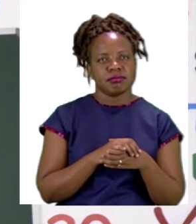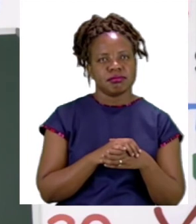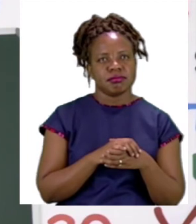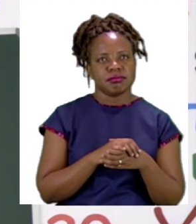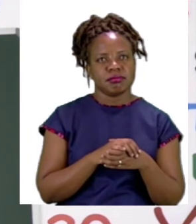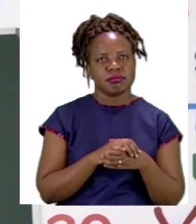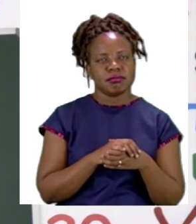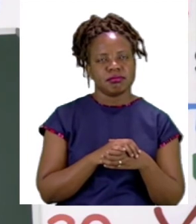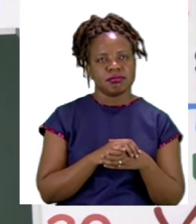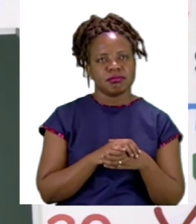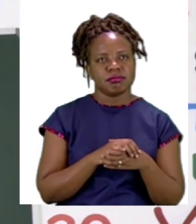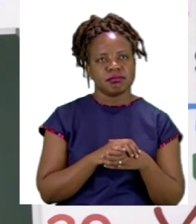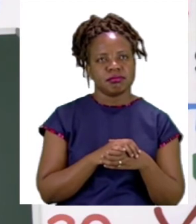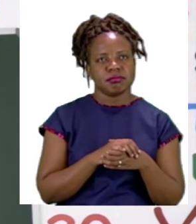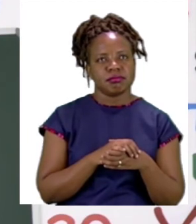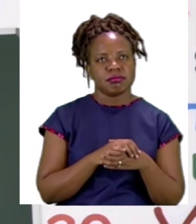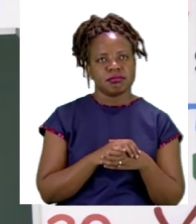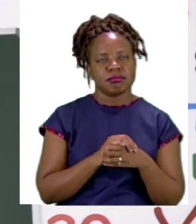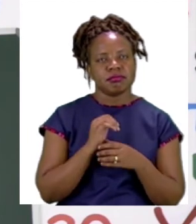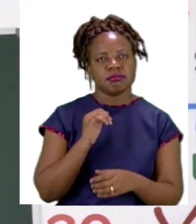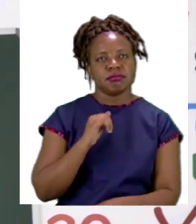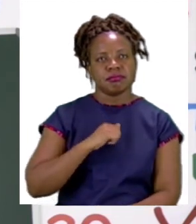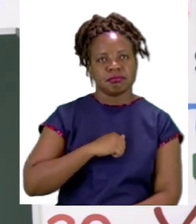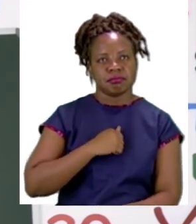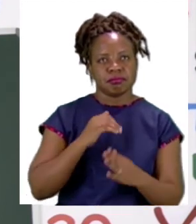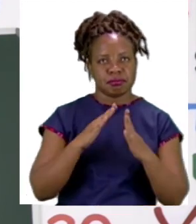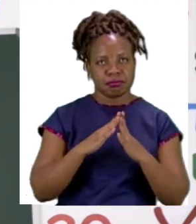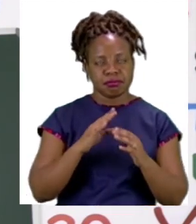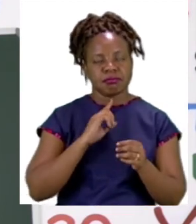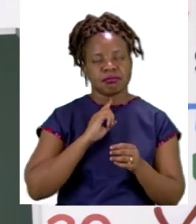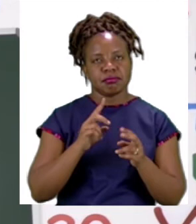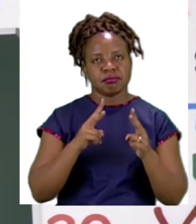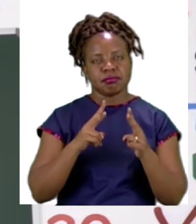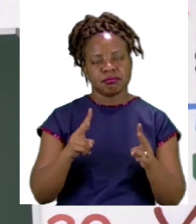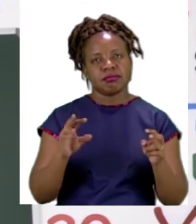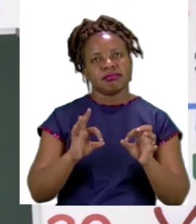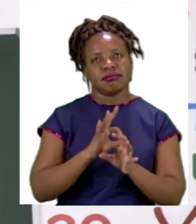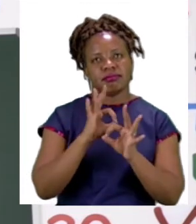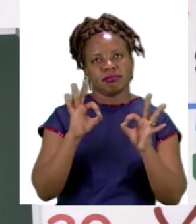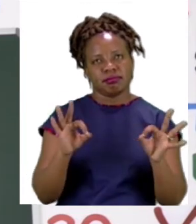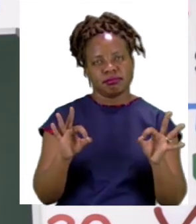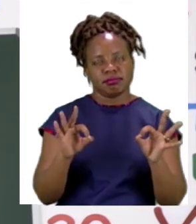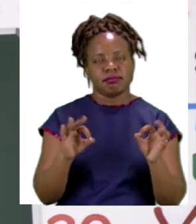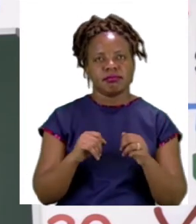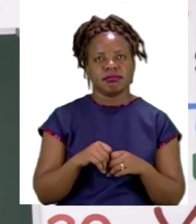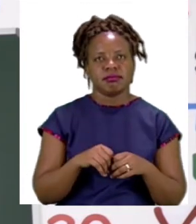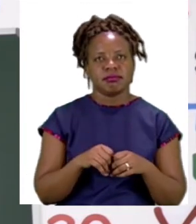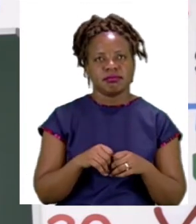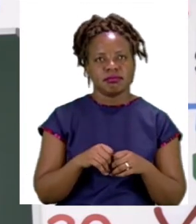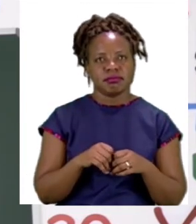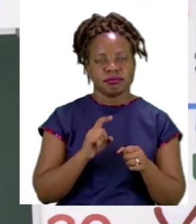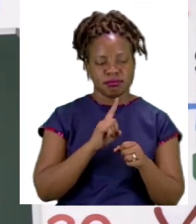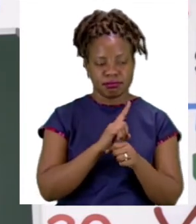any mistakes. Number one, my house is very beautiful. That's the